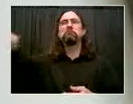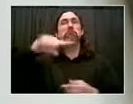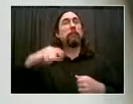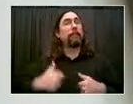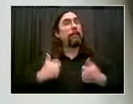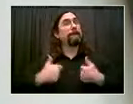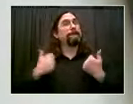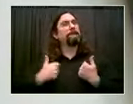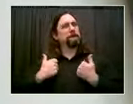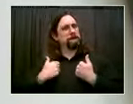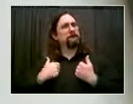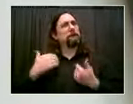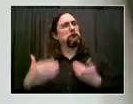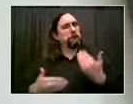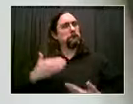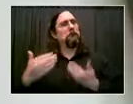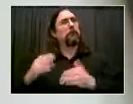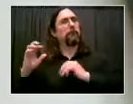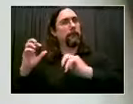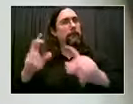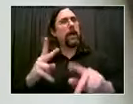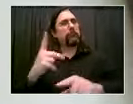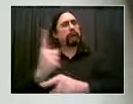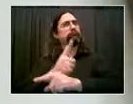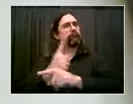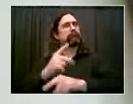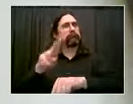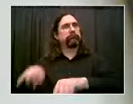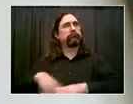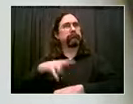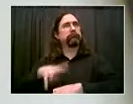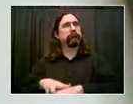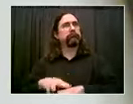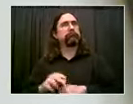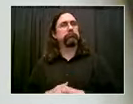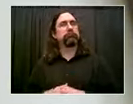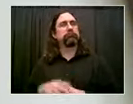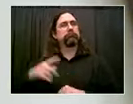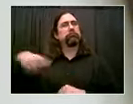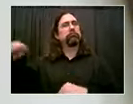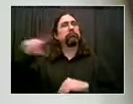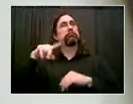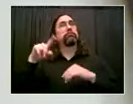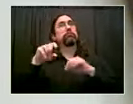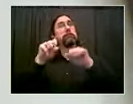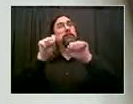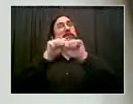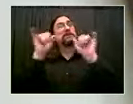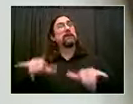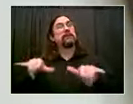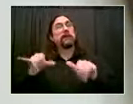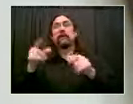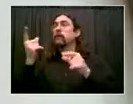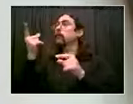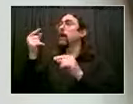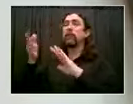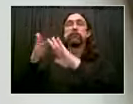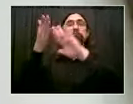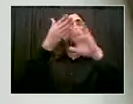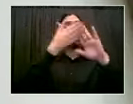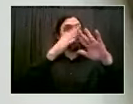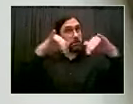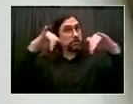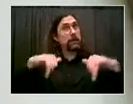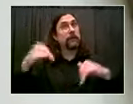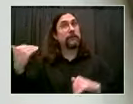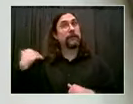back to a school system that's not going to be what we knew it as. There was so much that we learned from COVID. There's so much that we